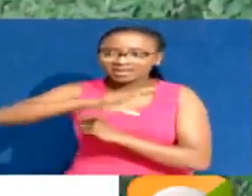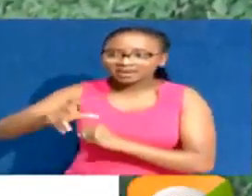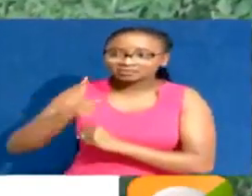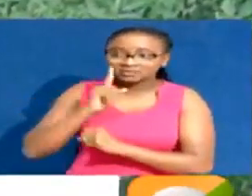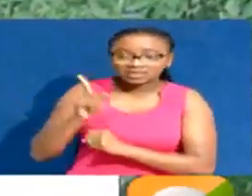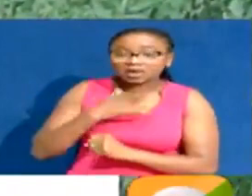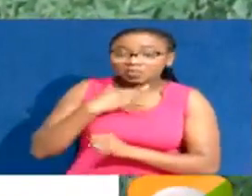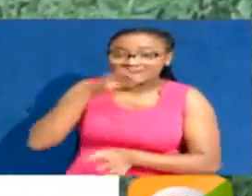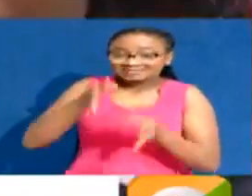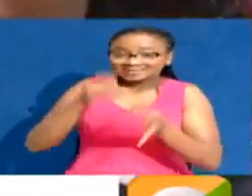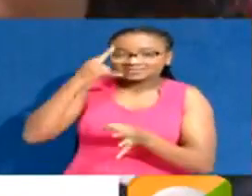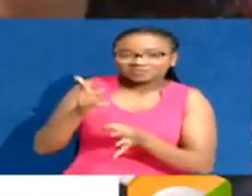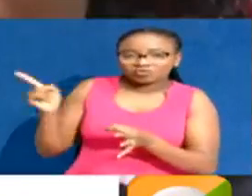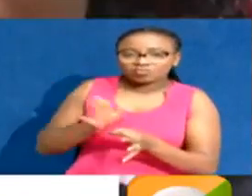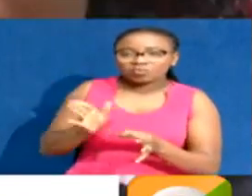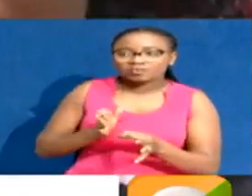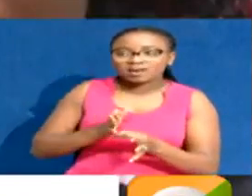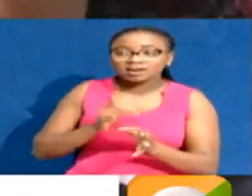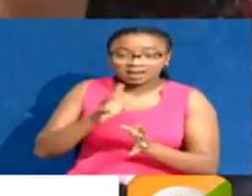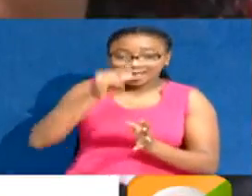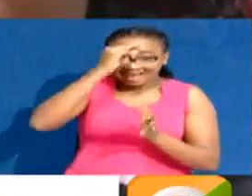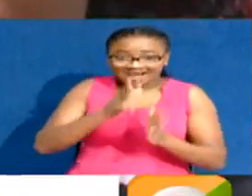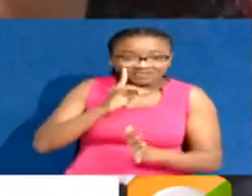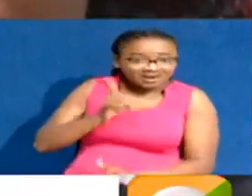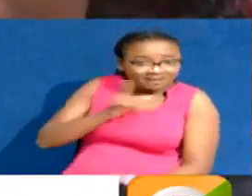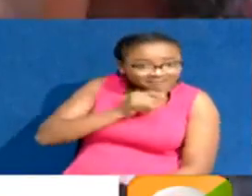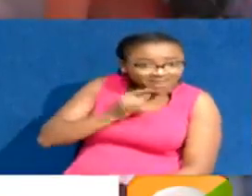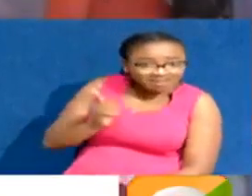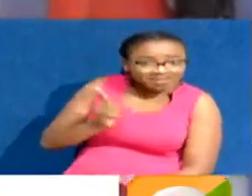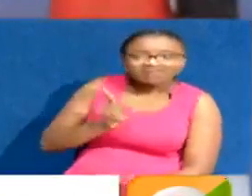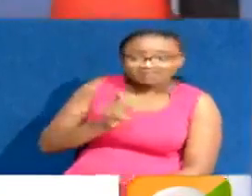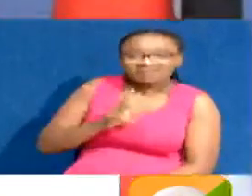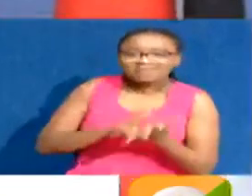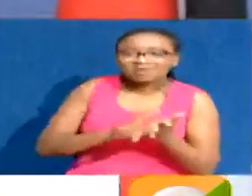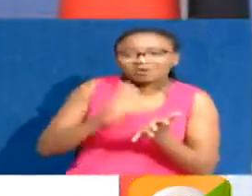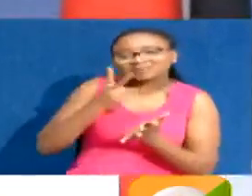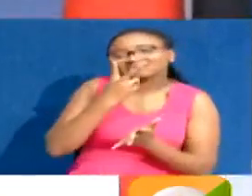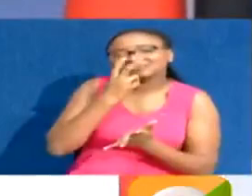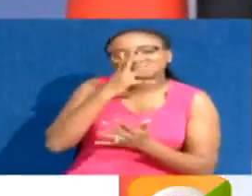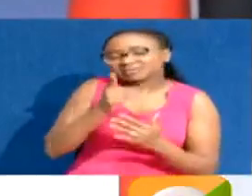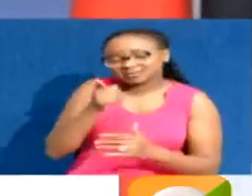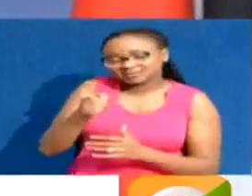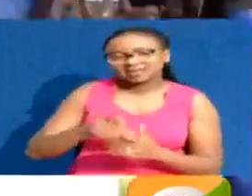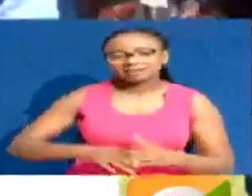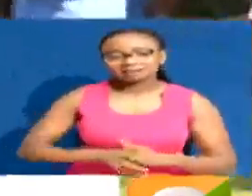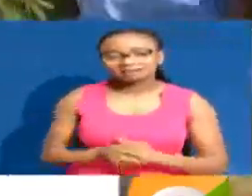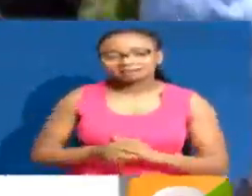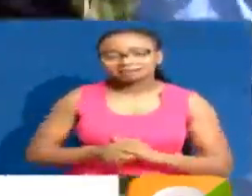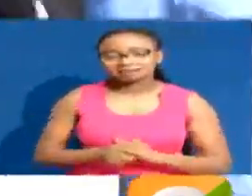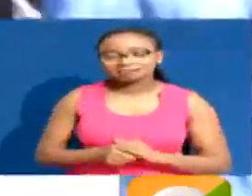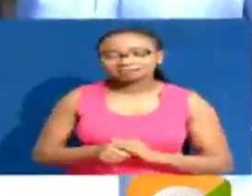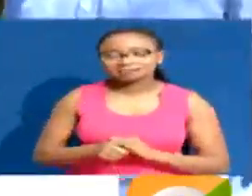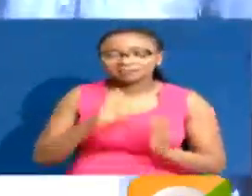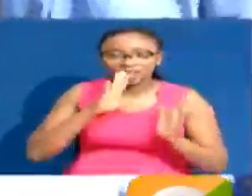search for justice is still on. Migori Governor Okoth Obado is a key suspect in the case, which is set for mention on Monday. In a